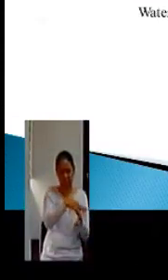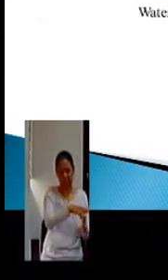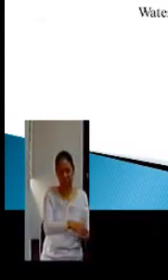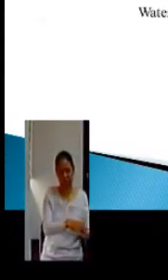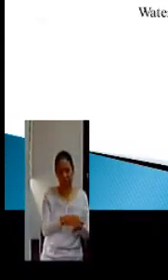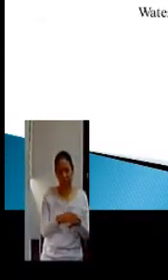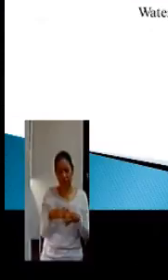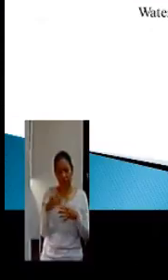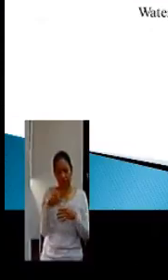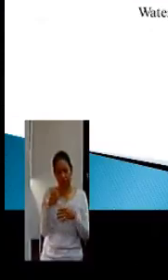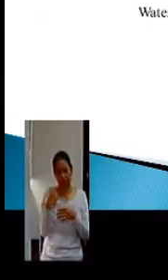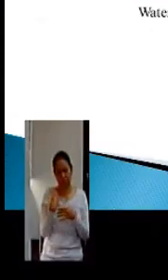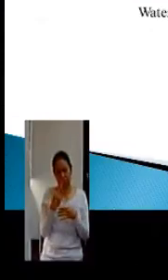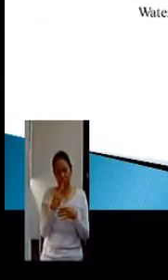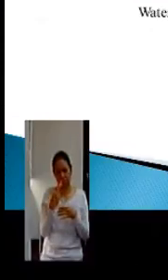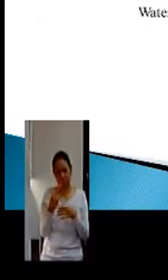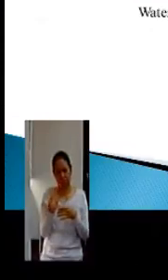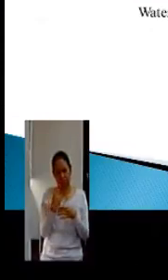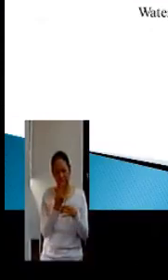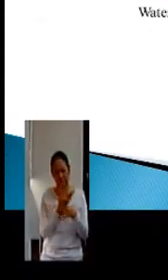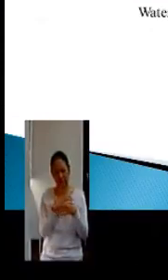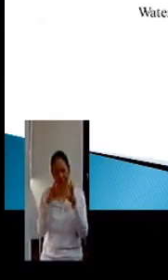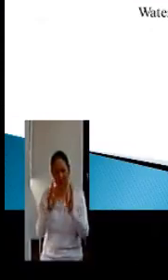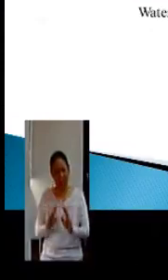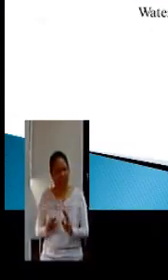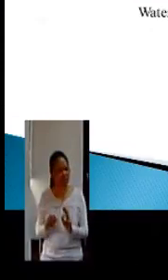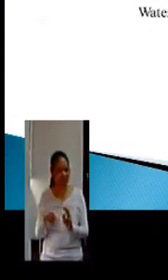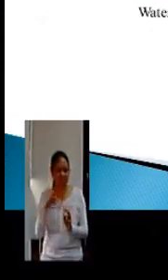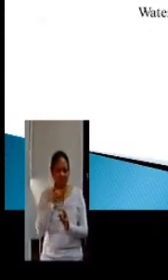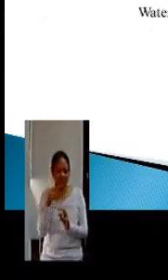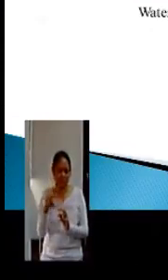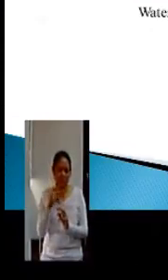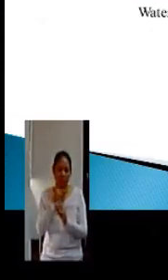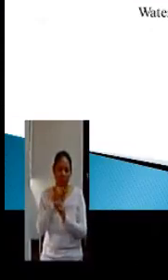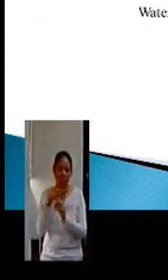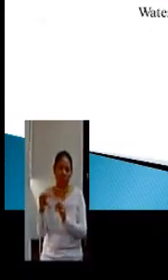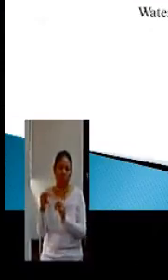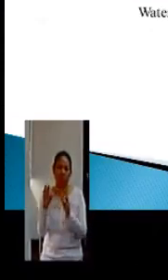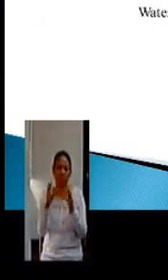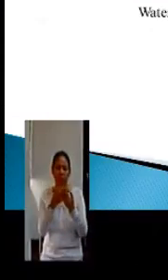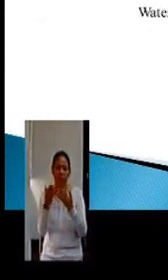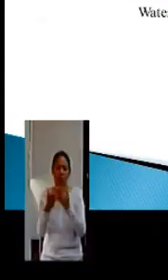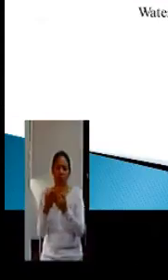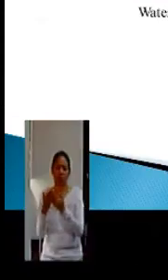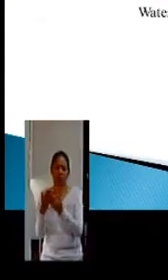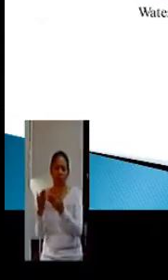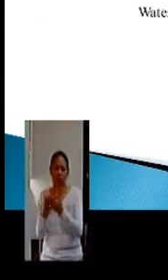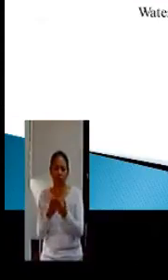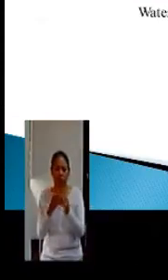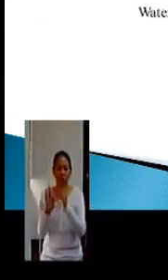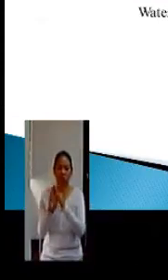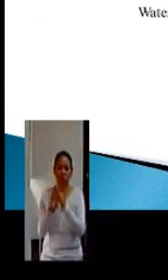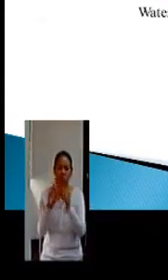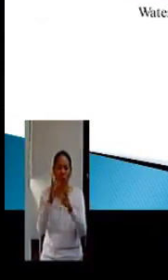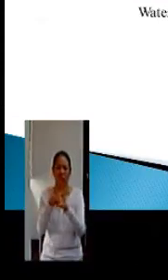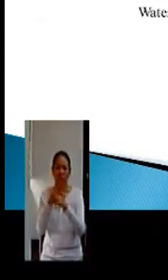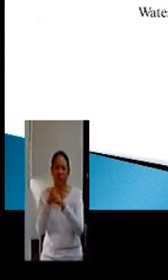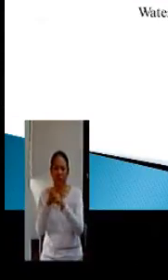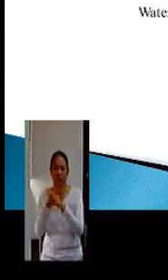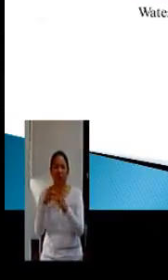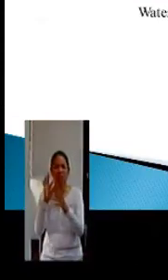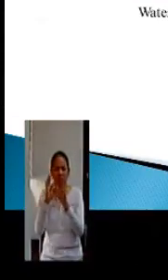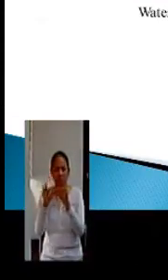as humans na hindi naman talaga madaling ibalik yung pag nasira na ang isang rice terraces? Because it is very